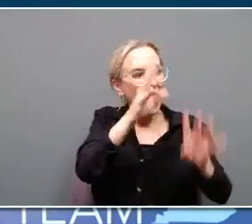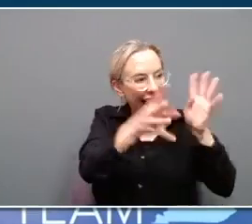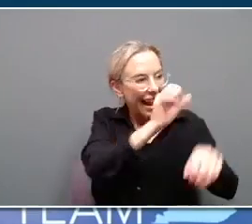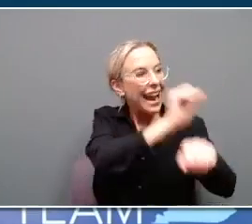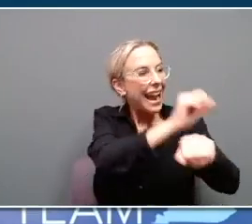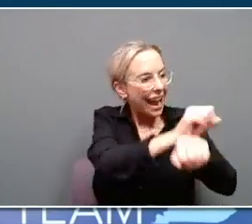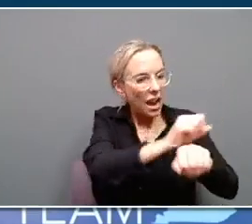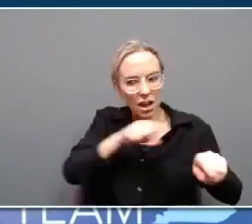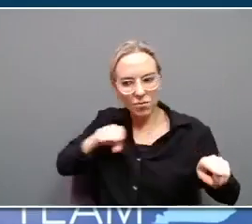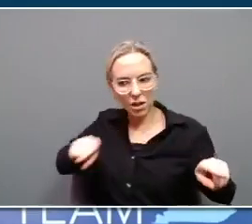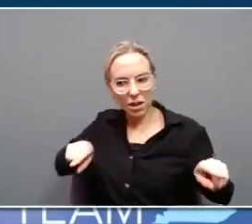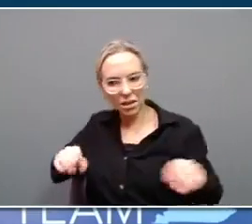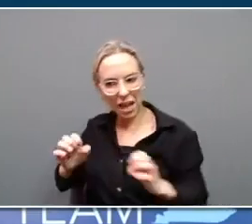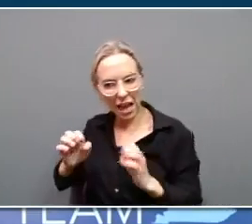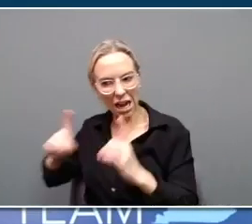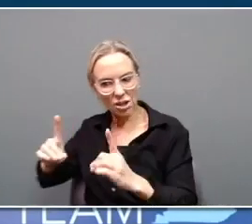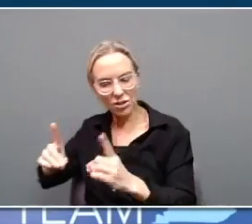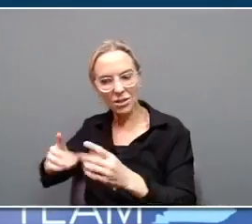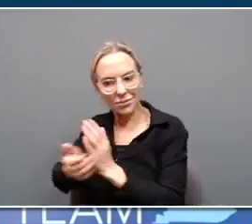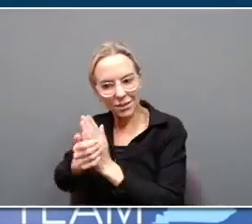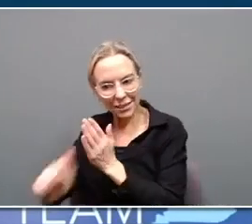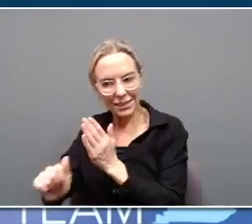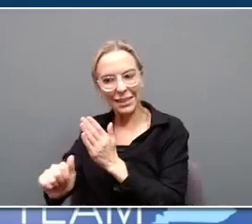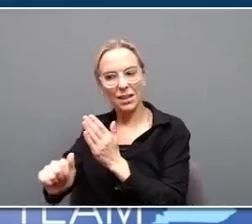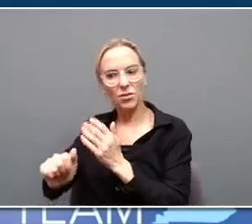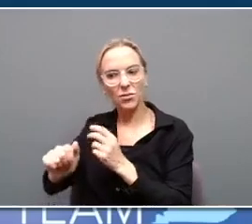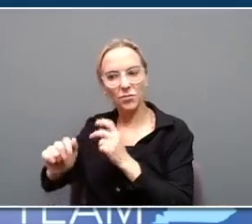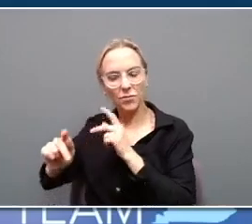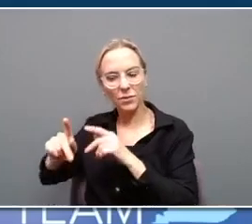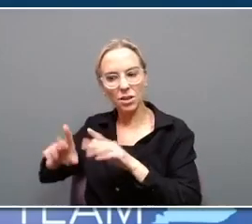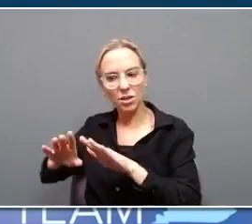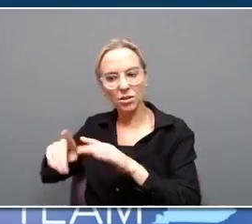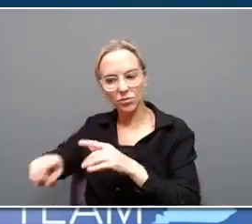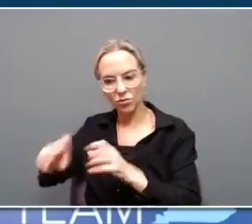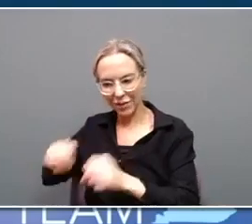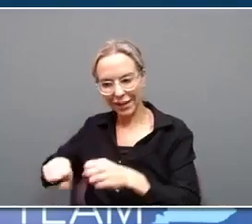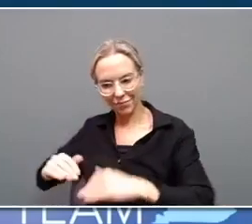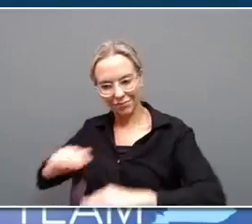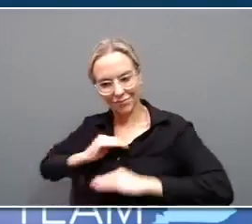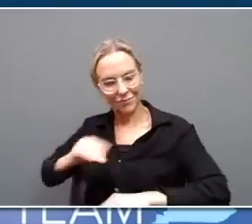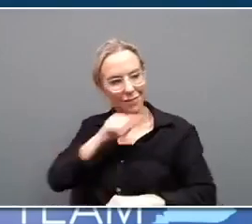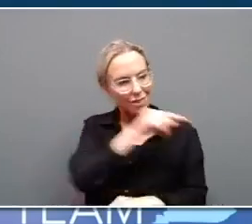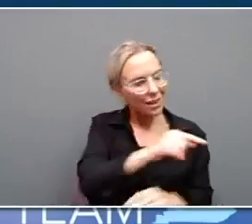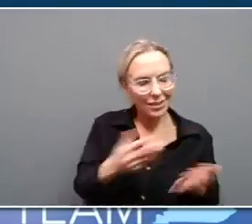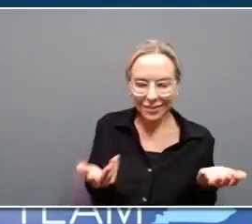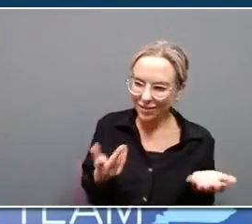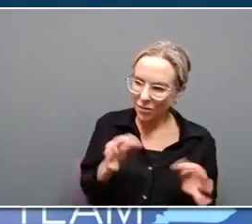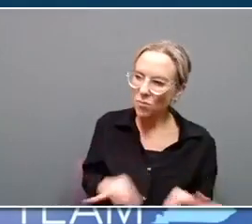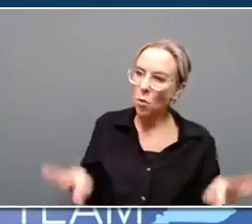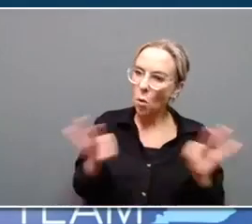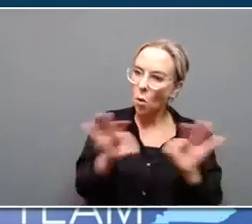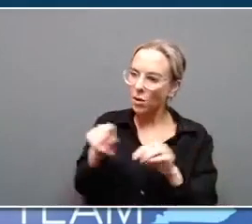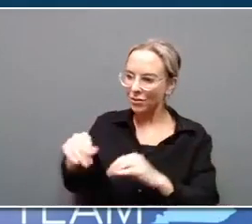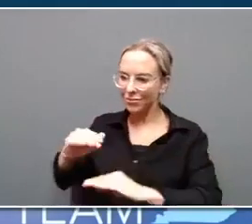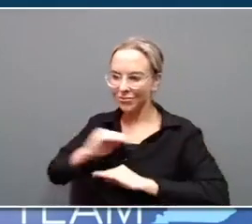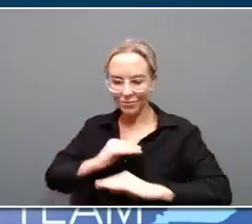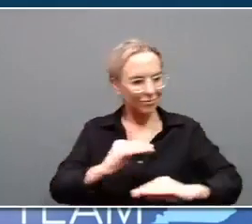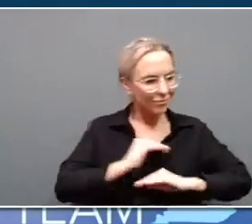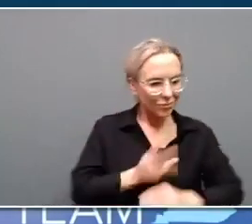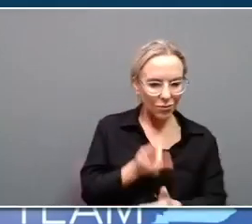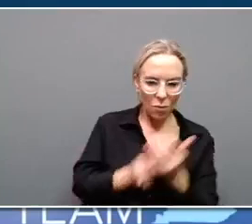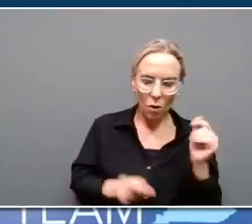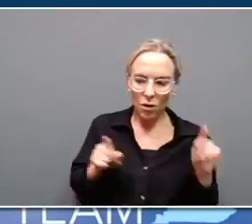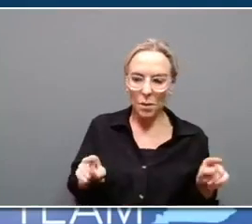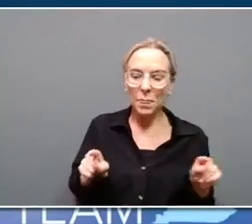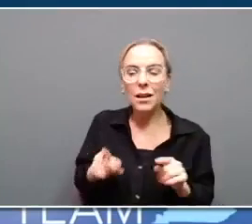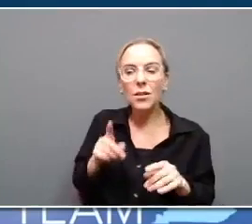have an educated and skilled workforce that can meet this moment. You see, the future of Kentucky's economy is in our classrooms